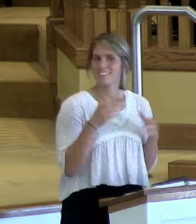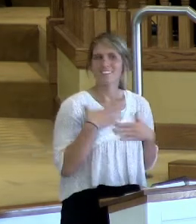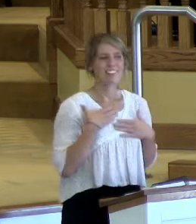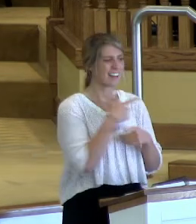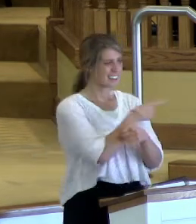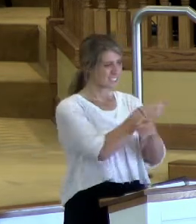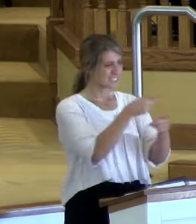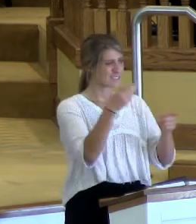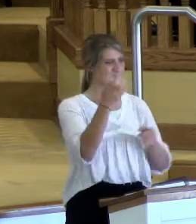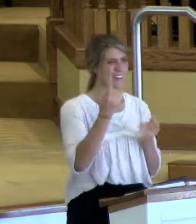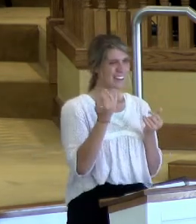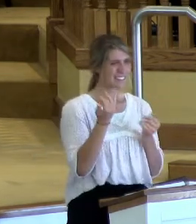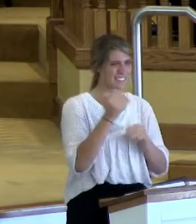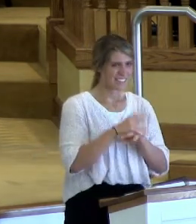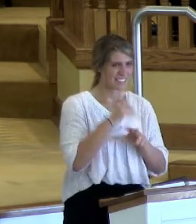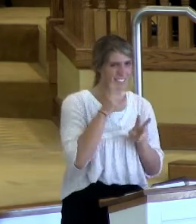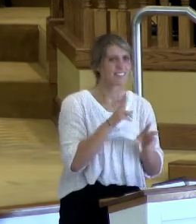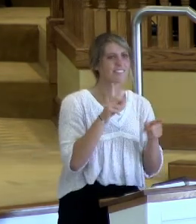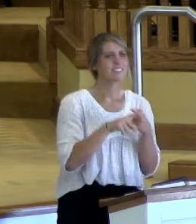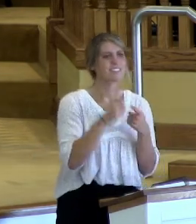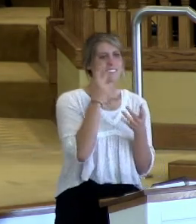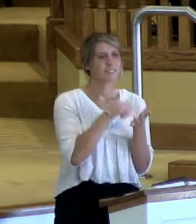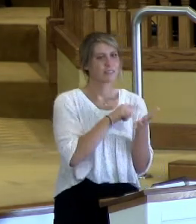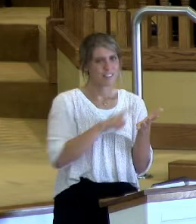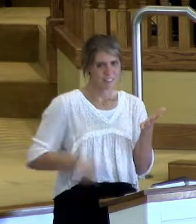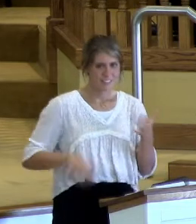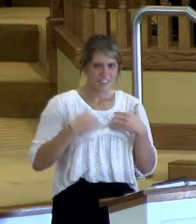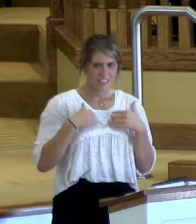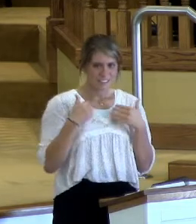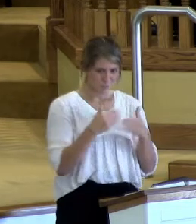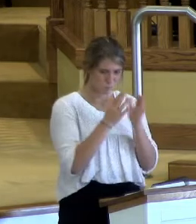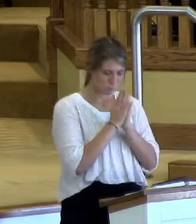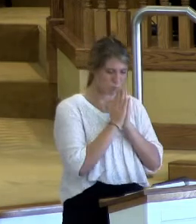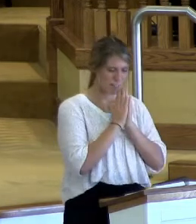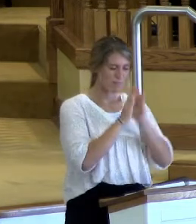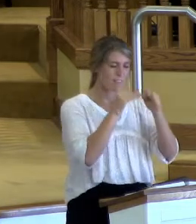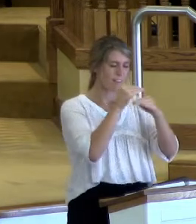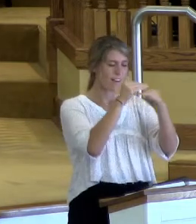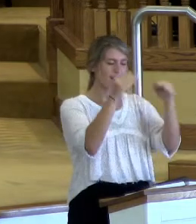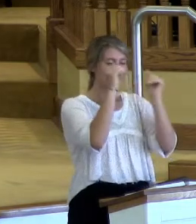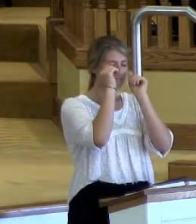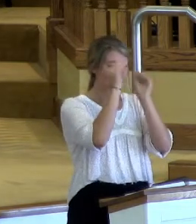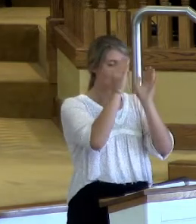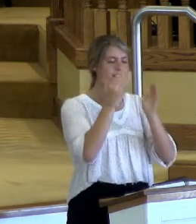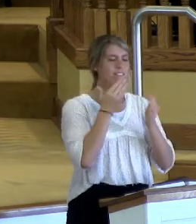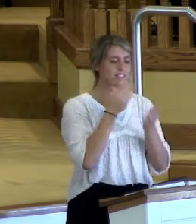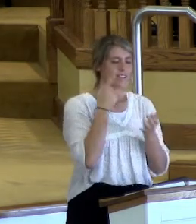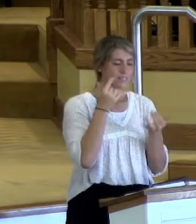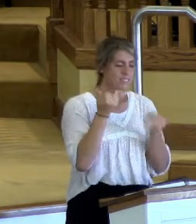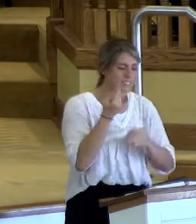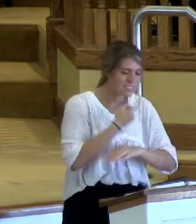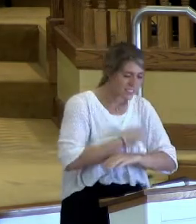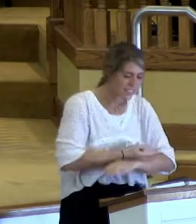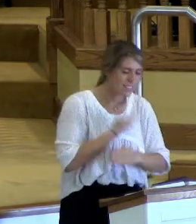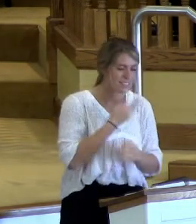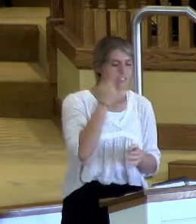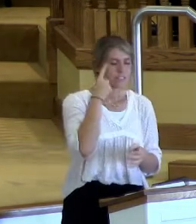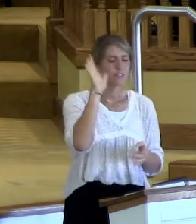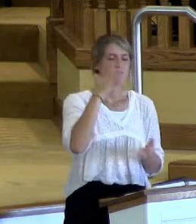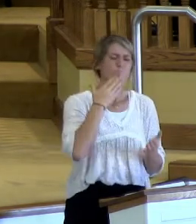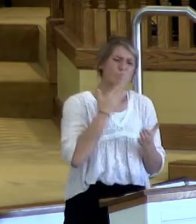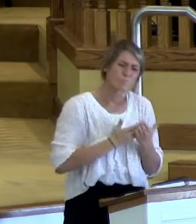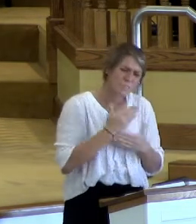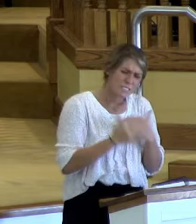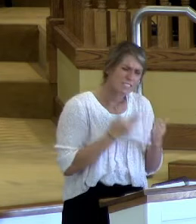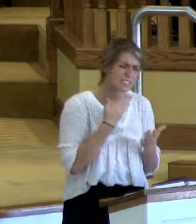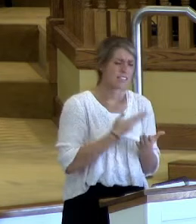So glad you're back here this evening. I'm looking forward to see what the Lord has. Let's start with prayer. Heavenly Father, we thank you for the day. We thank you for your goodness. We thank